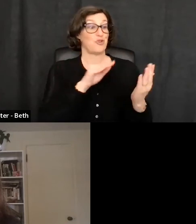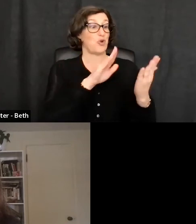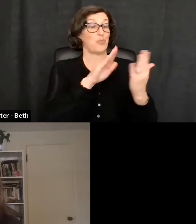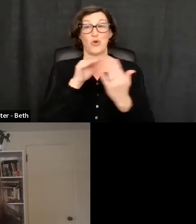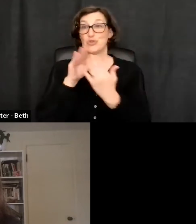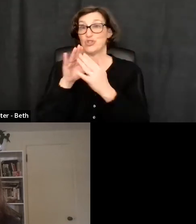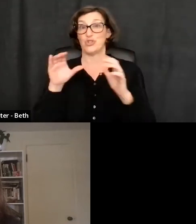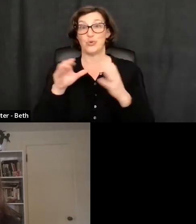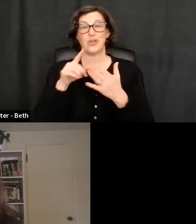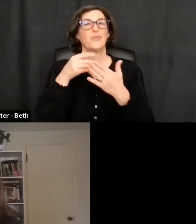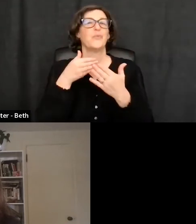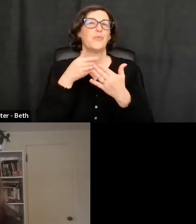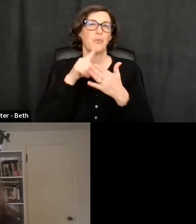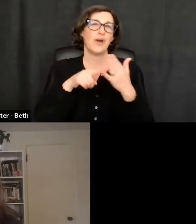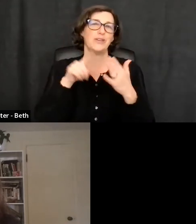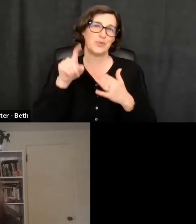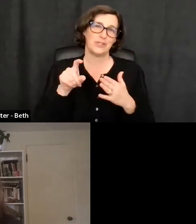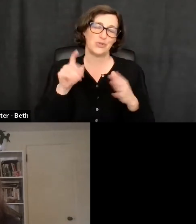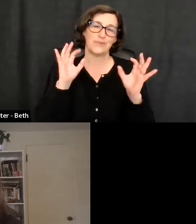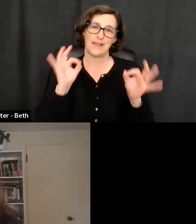need to. Absolutely.